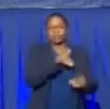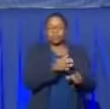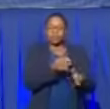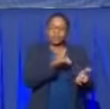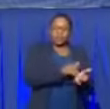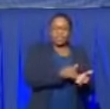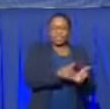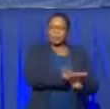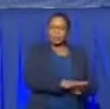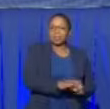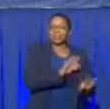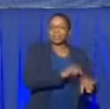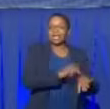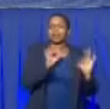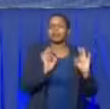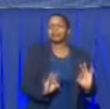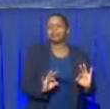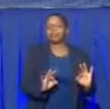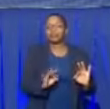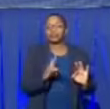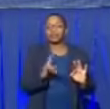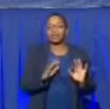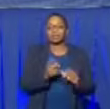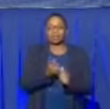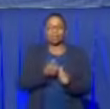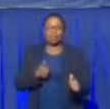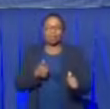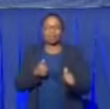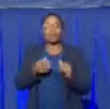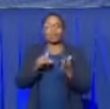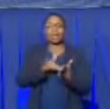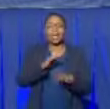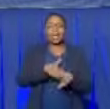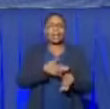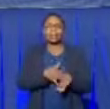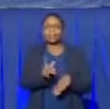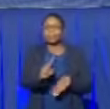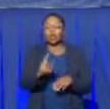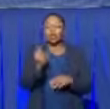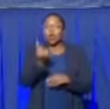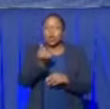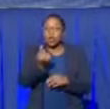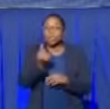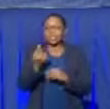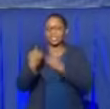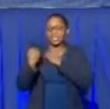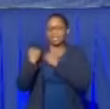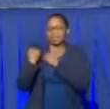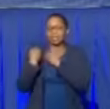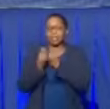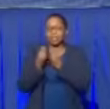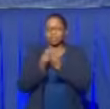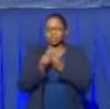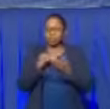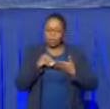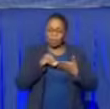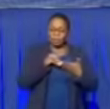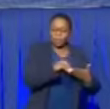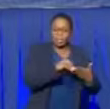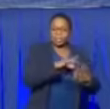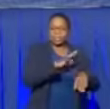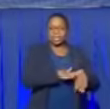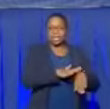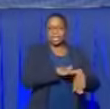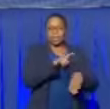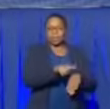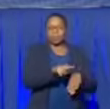stations open on time and only security material gets delivered directly to voting station on the